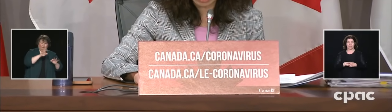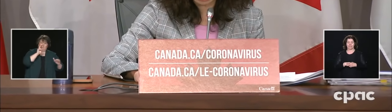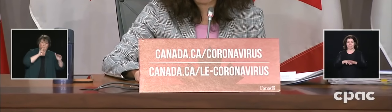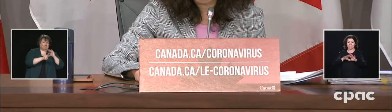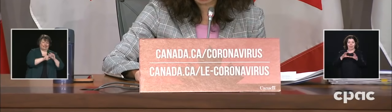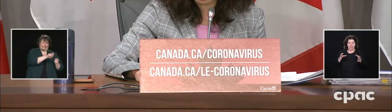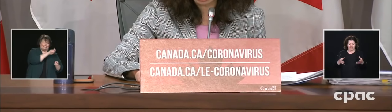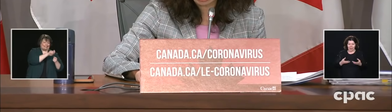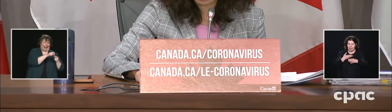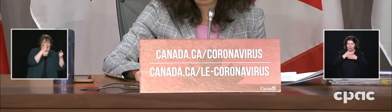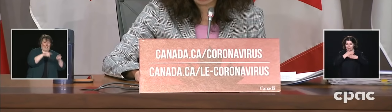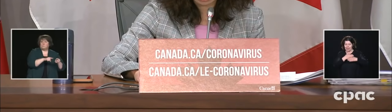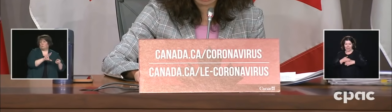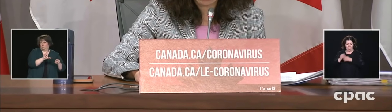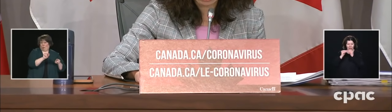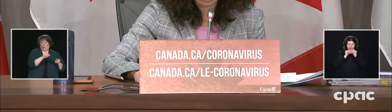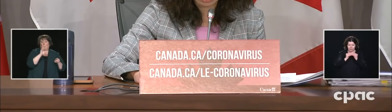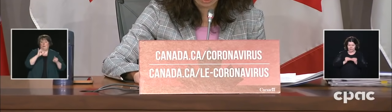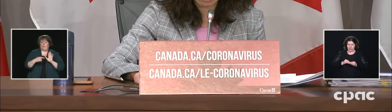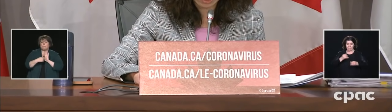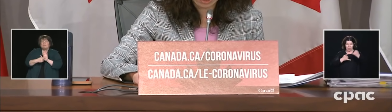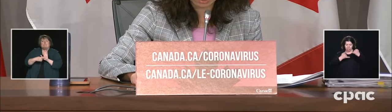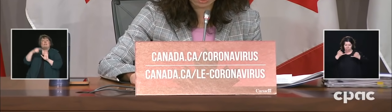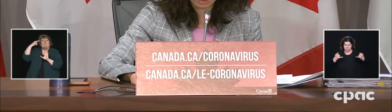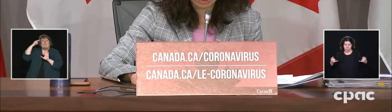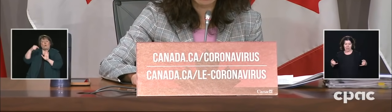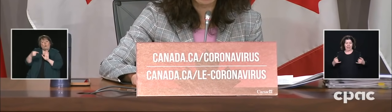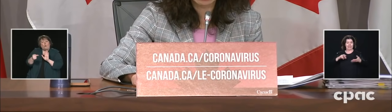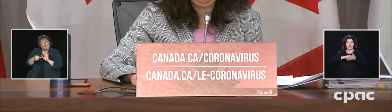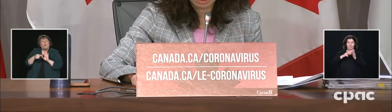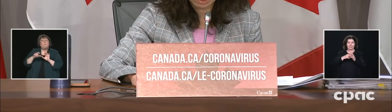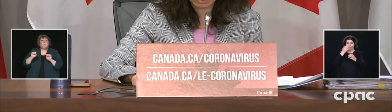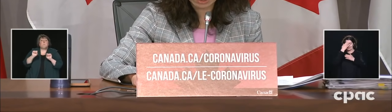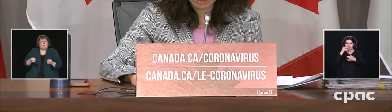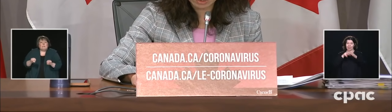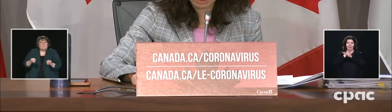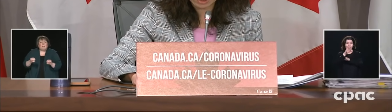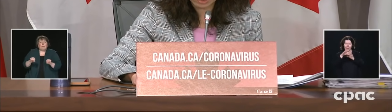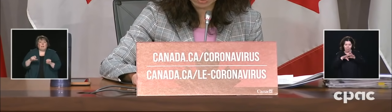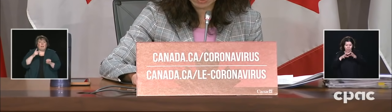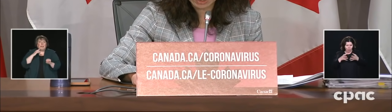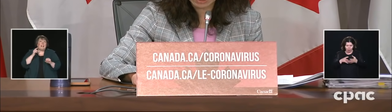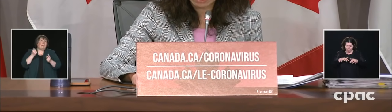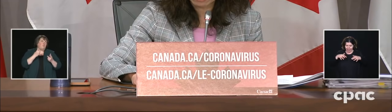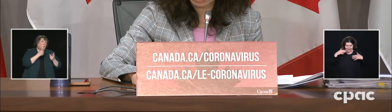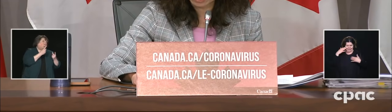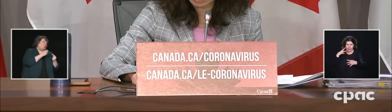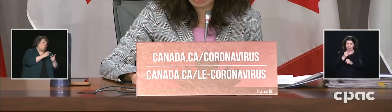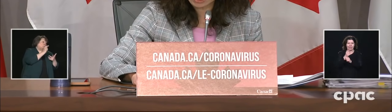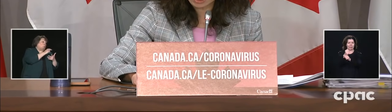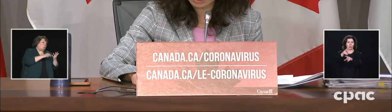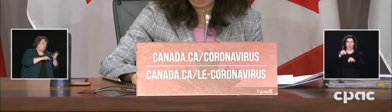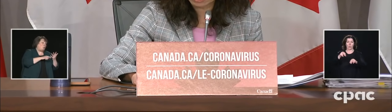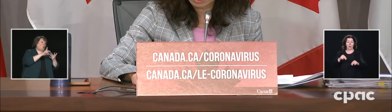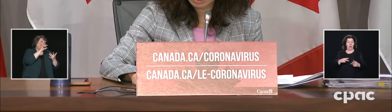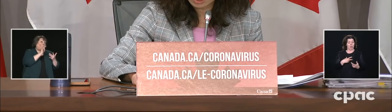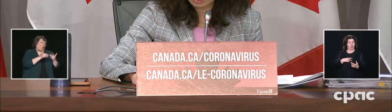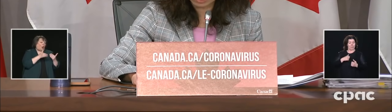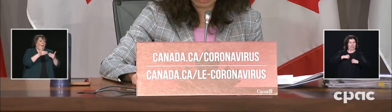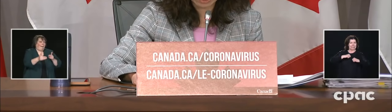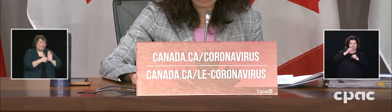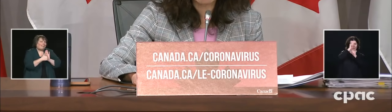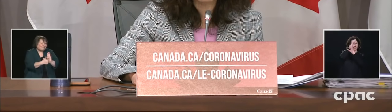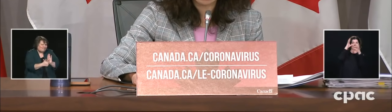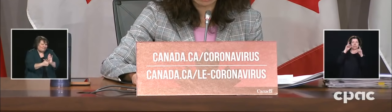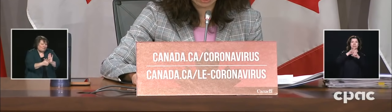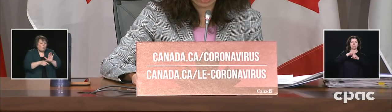a prediction of what could happen under various hypothetical scenarios to allow us to prepare for a worst-case scenario and